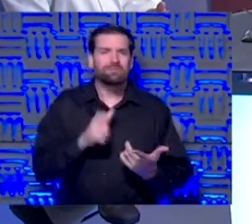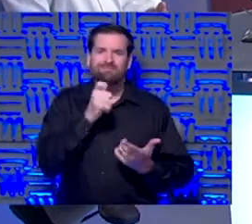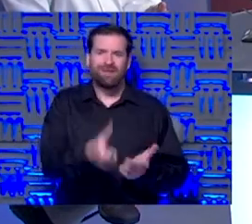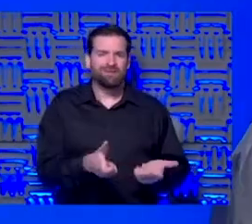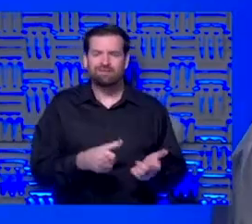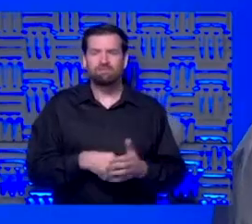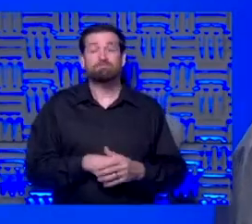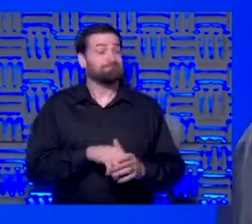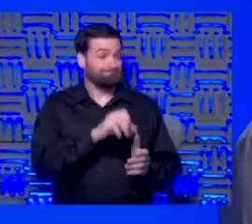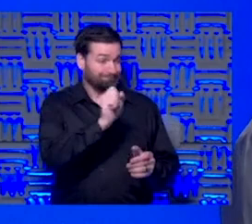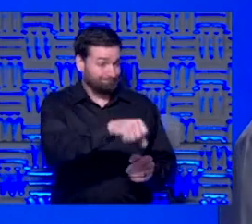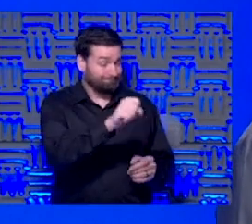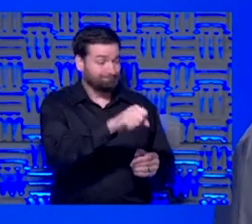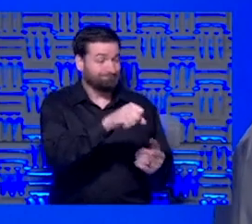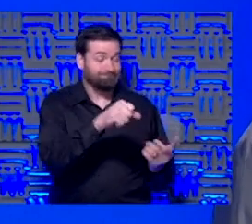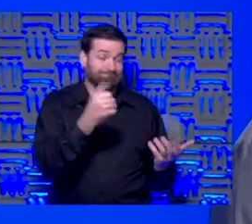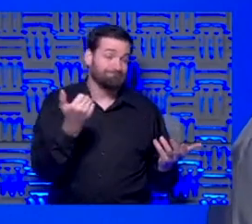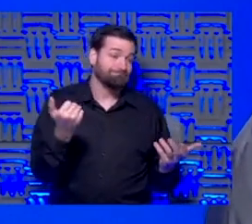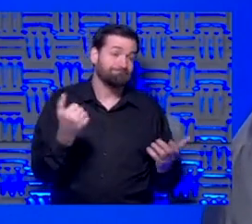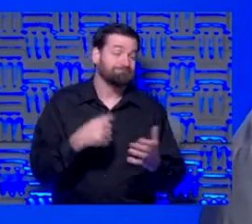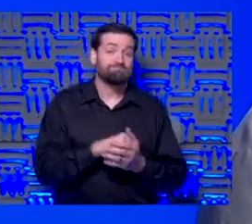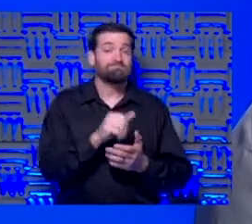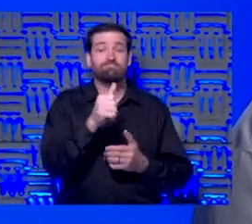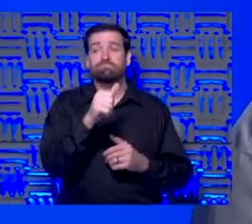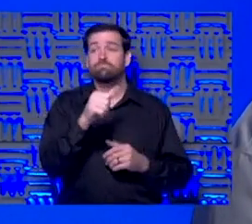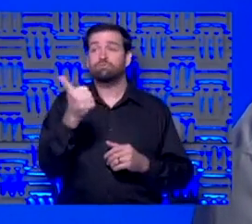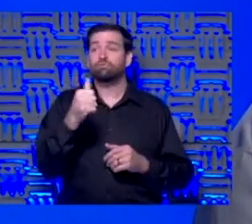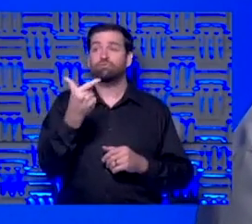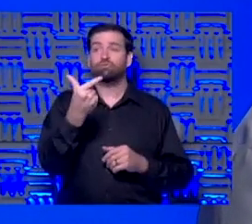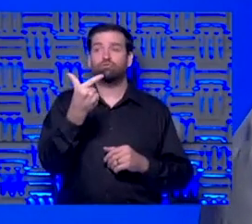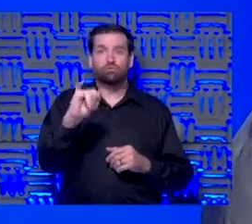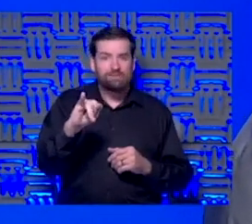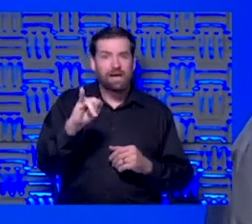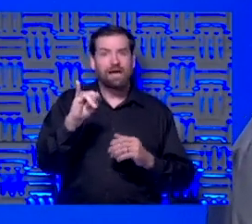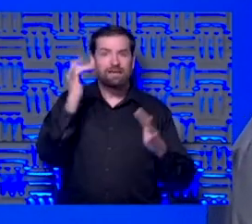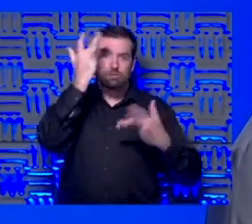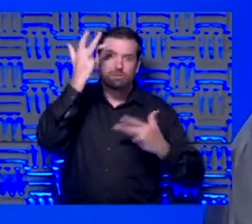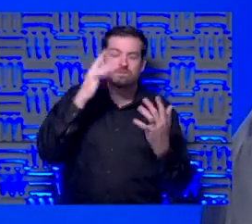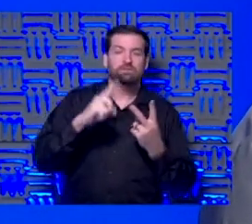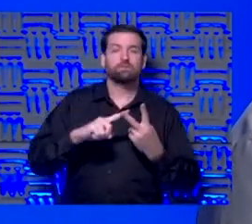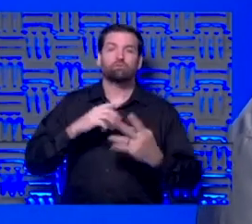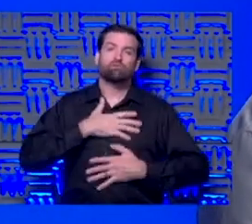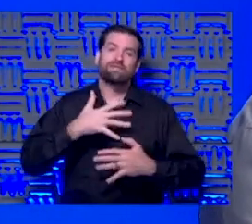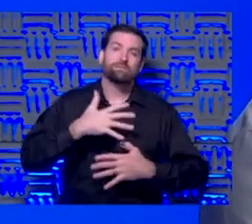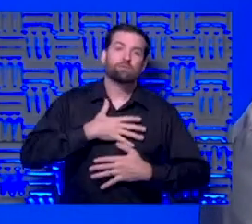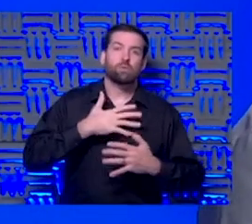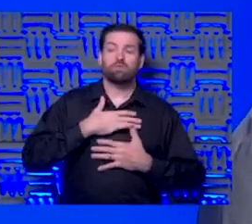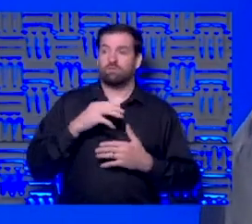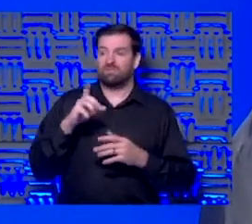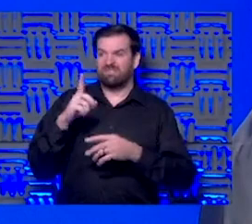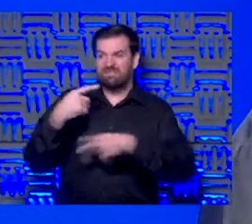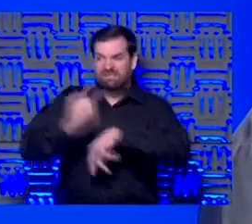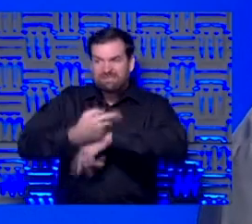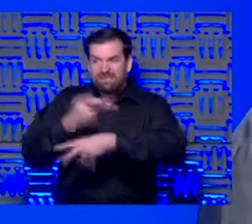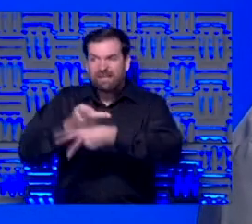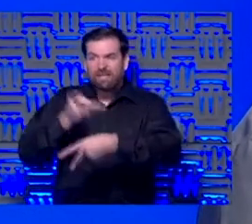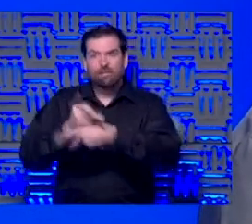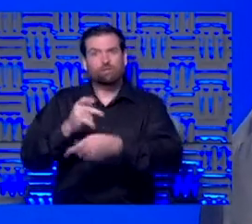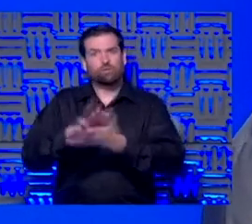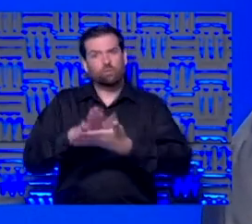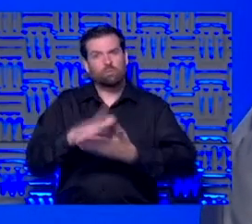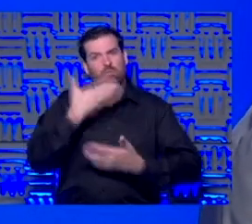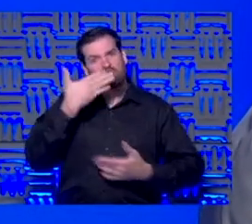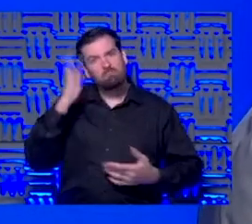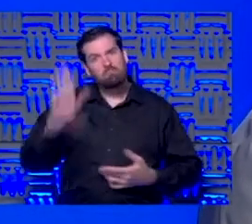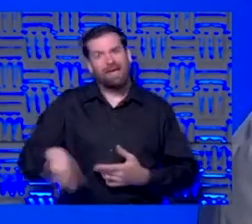Right. Yeah, dogma for any other GI illness or respiratory illness. Certainly, daycares and schools are bad because children